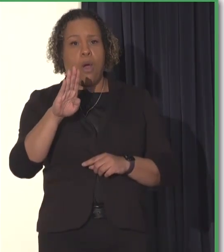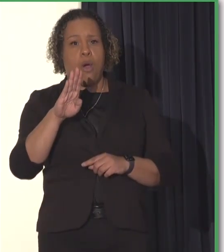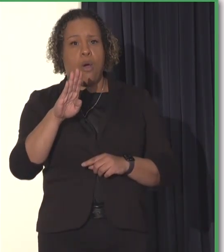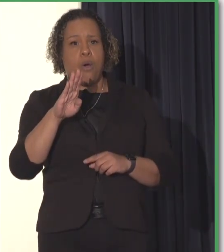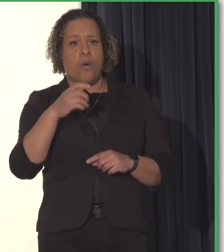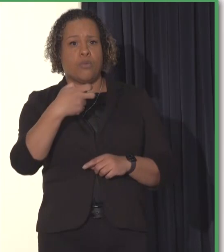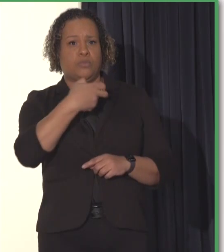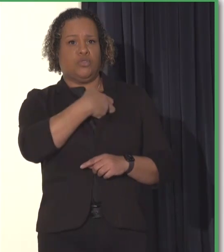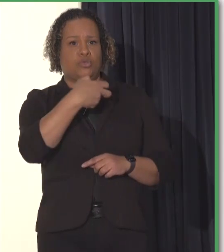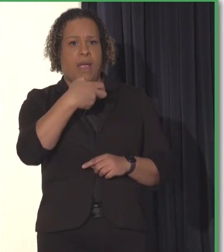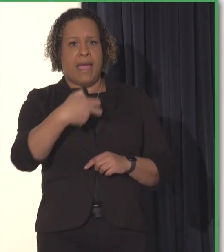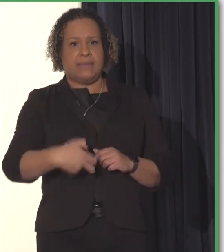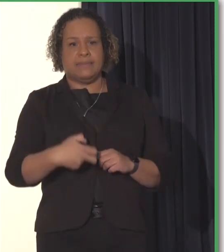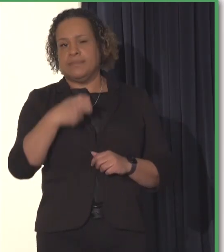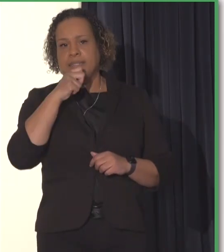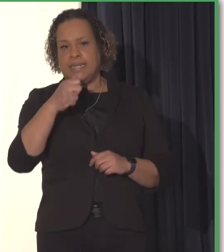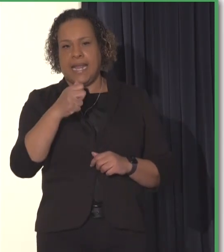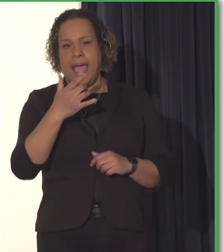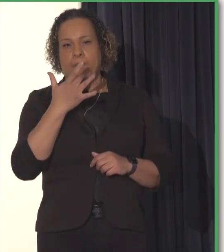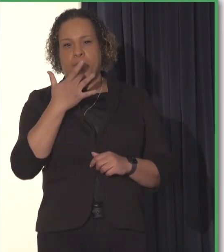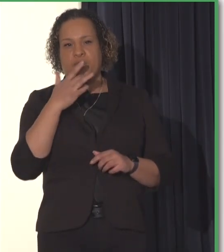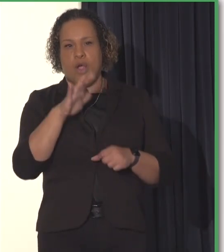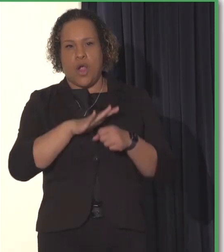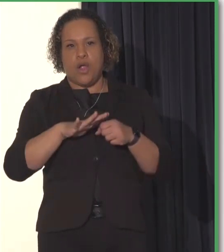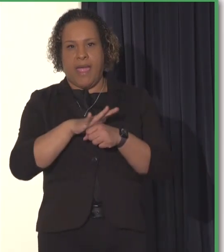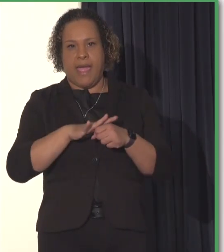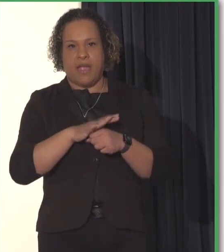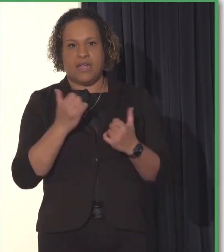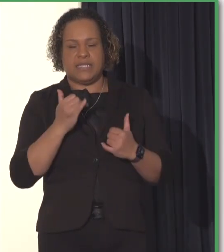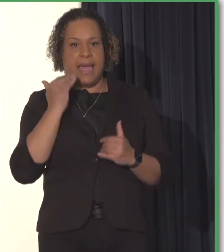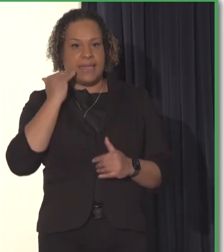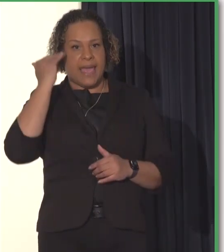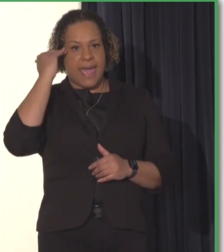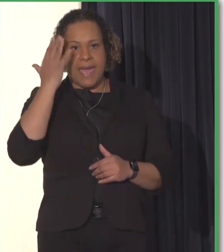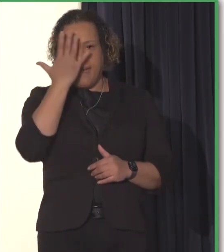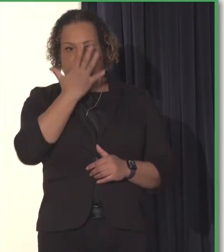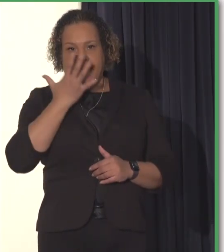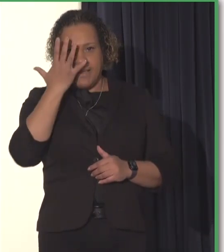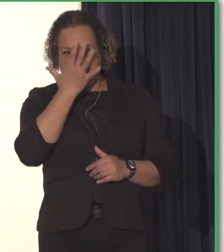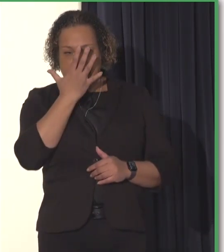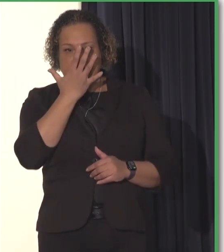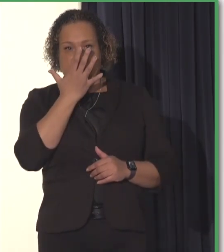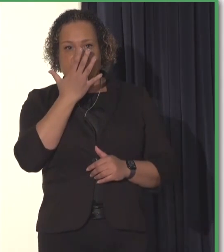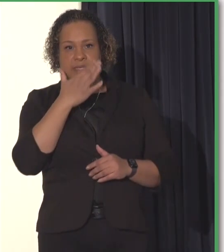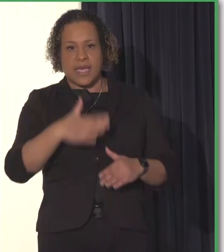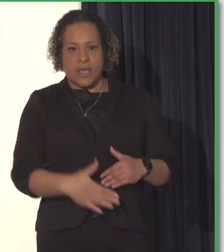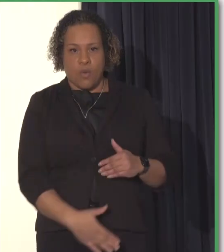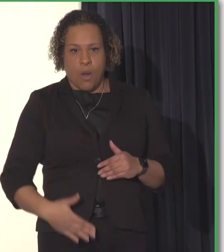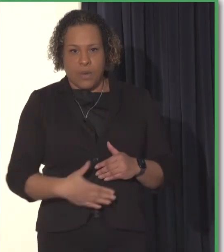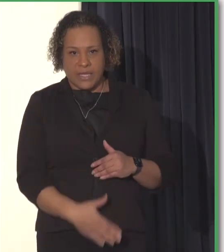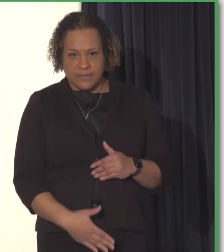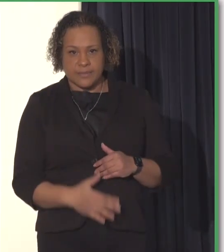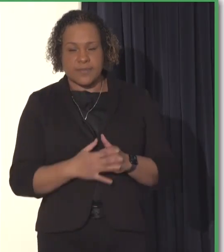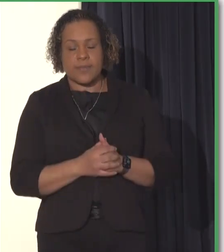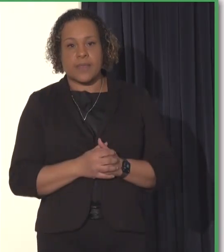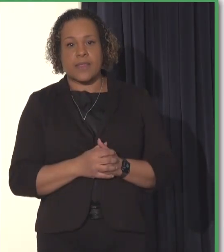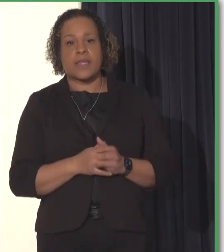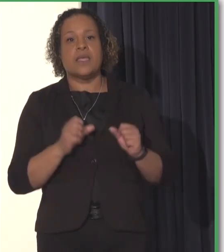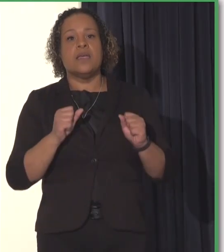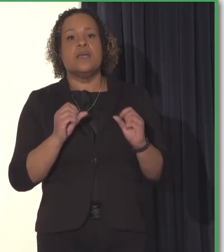non-preferred areas, which would include the head, face, and the groin area.